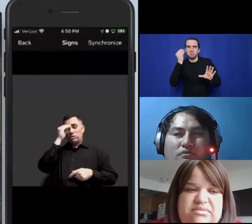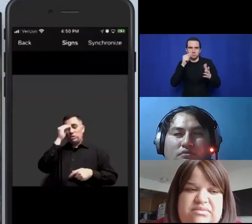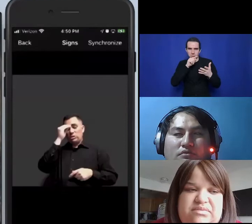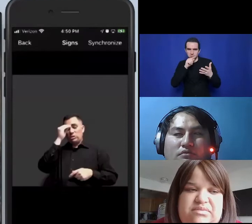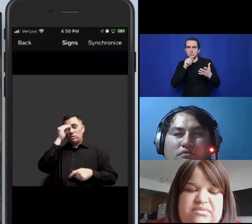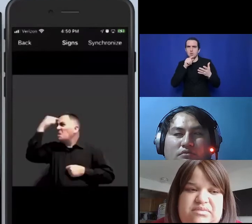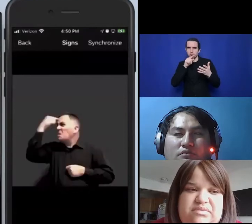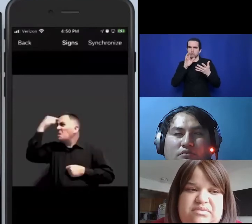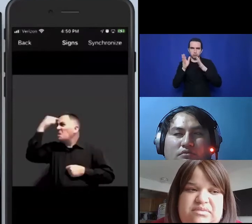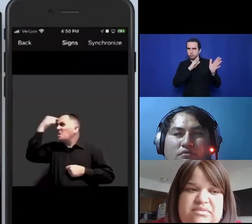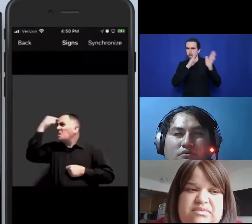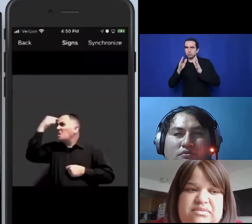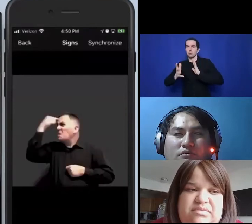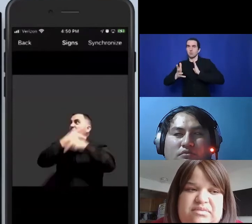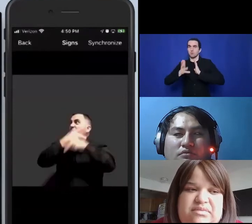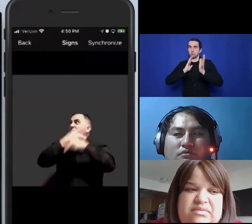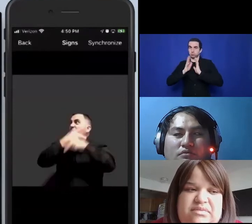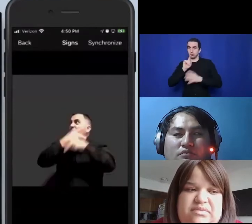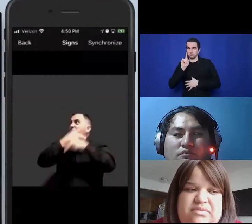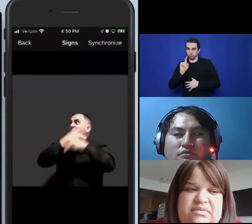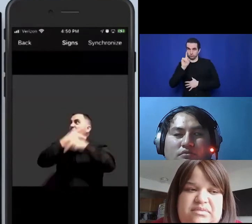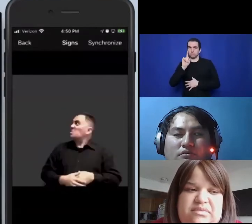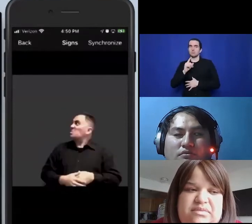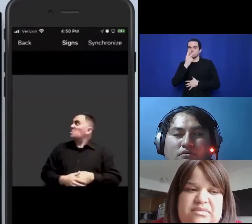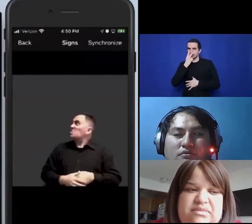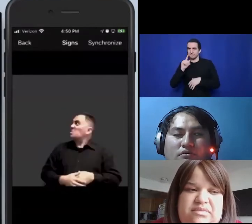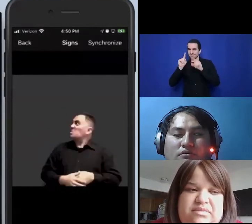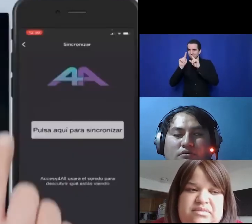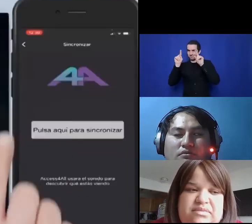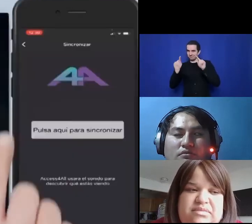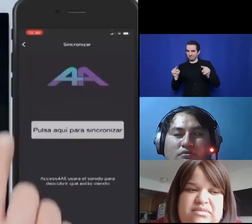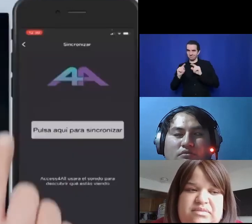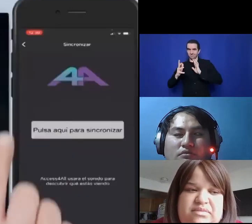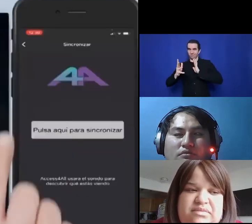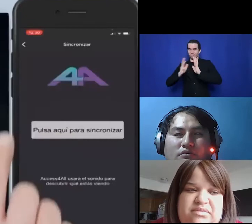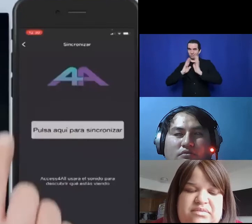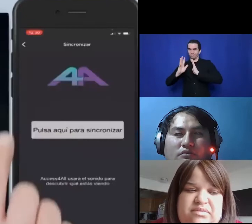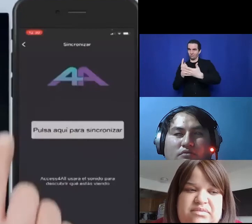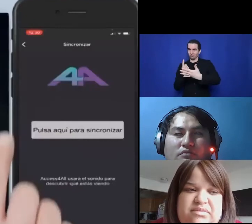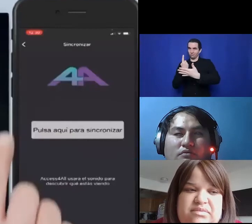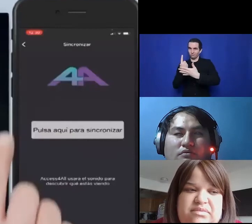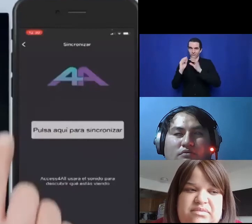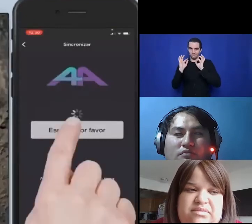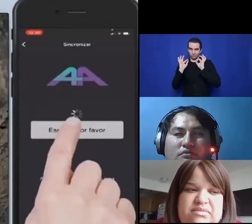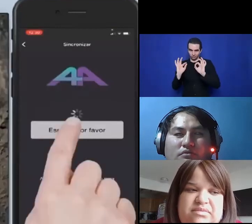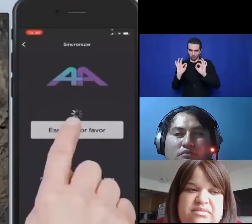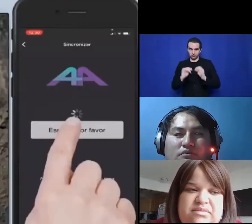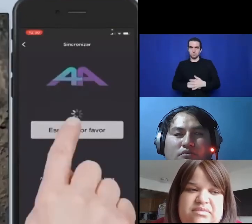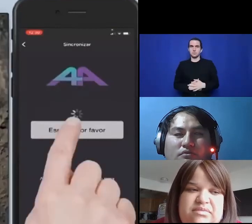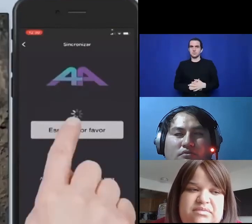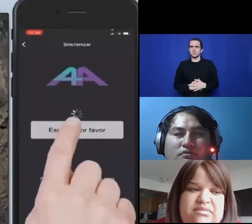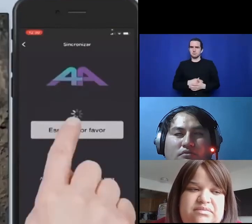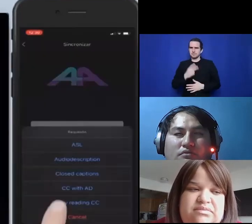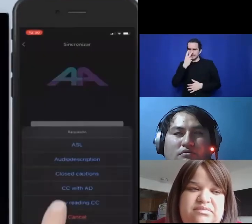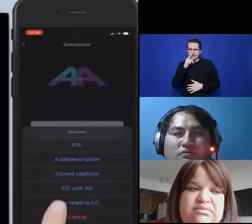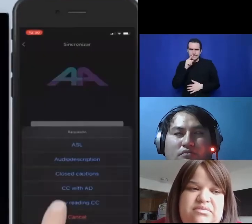bad eating habit. Uno, dos, 1, 2, Elijamos 3. captions. En Let's la choose app captions. aparece